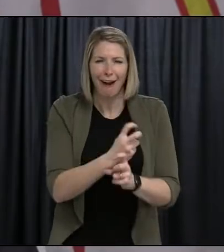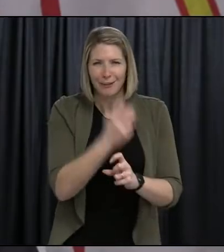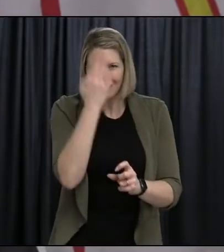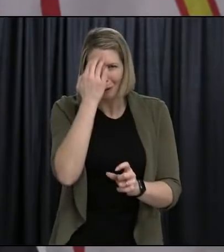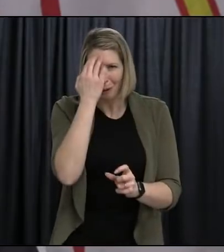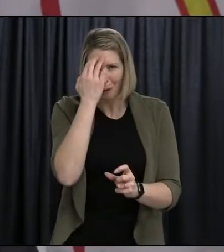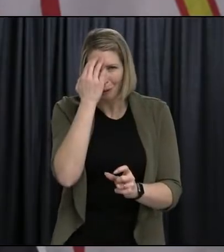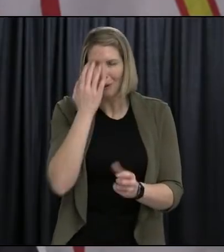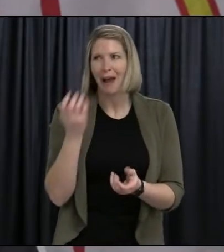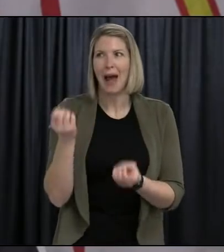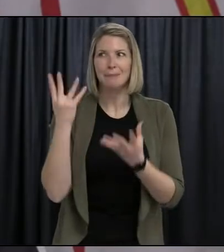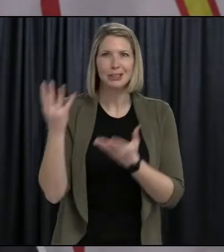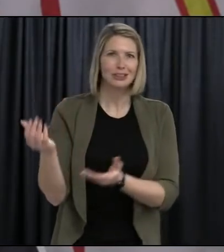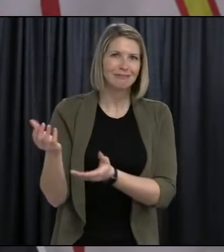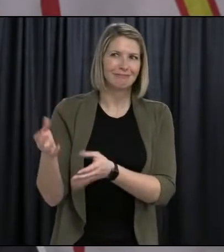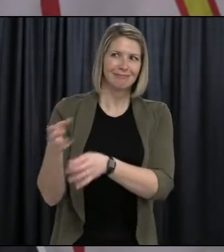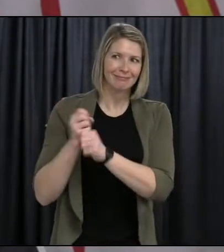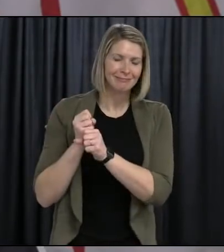We are working on